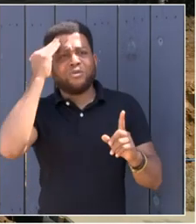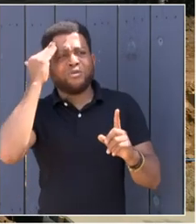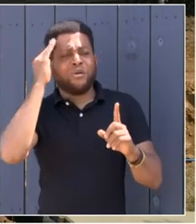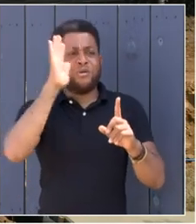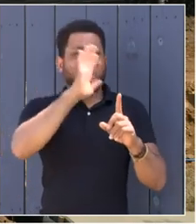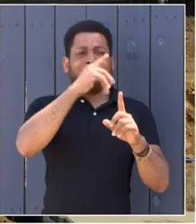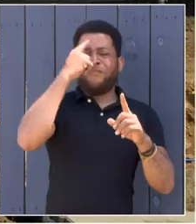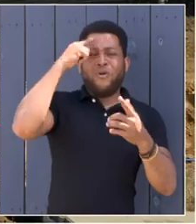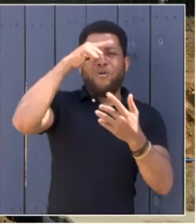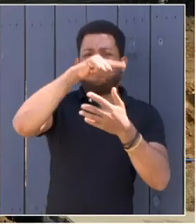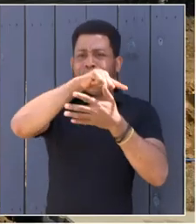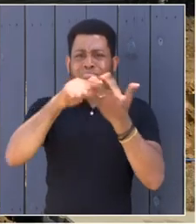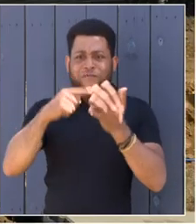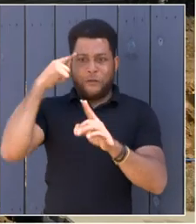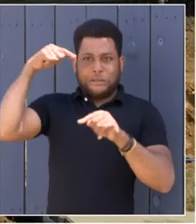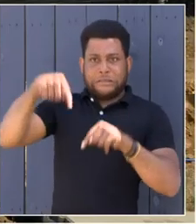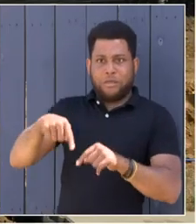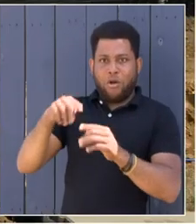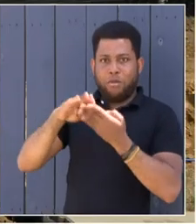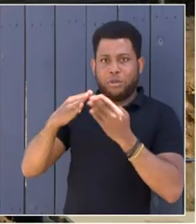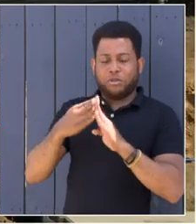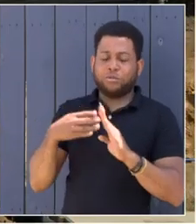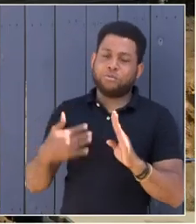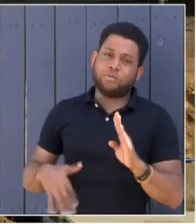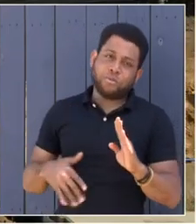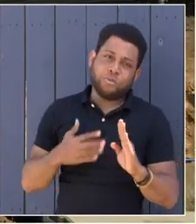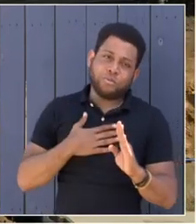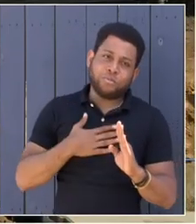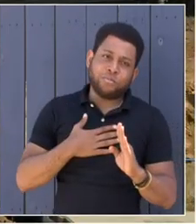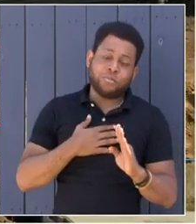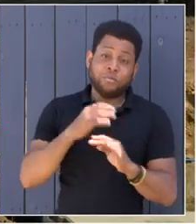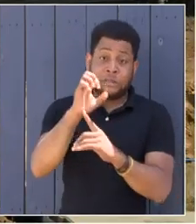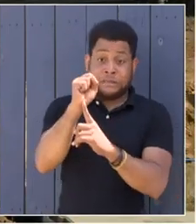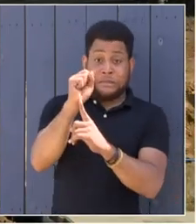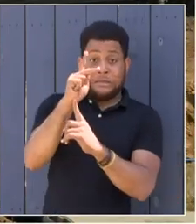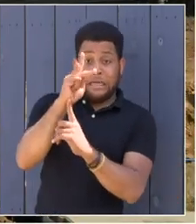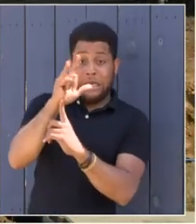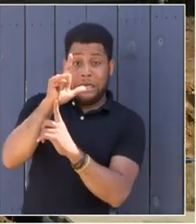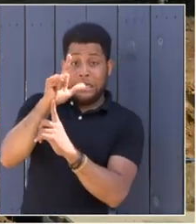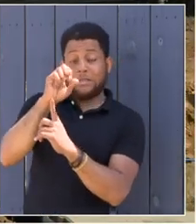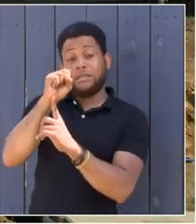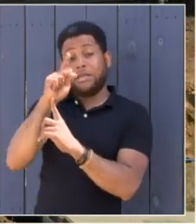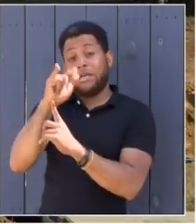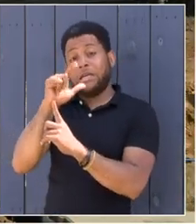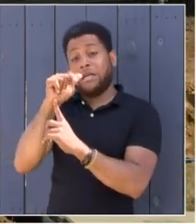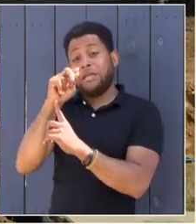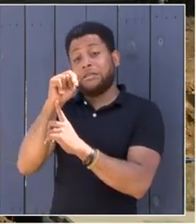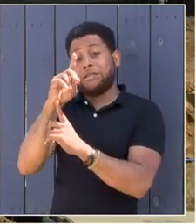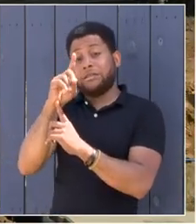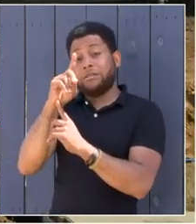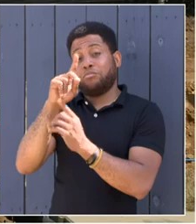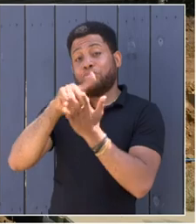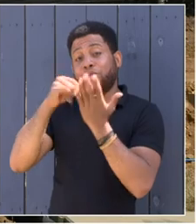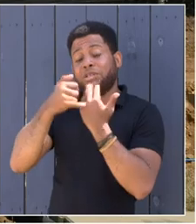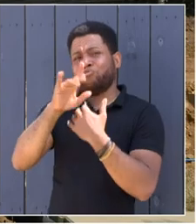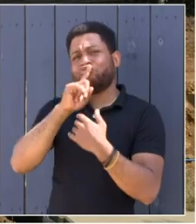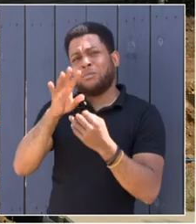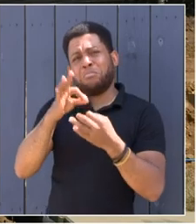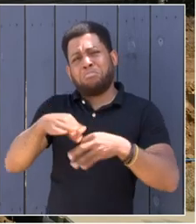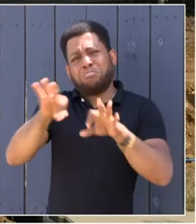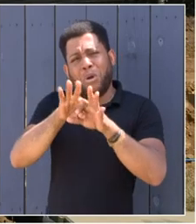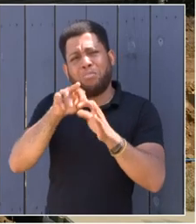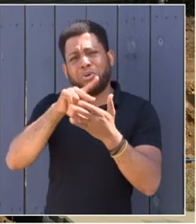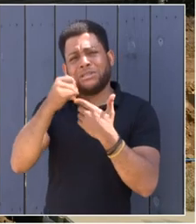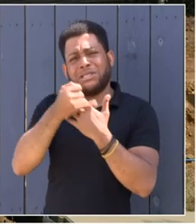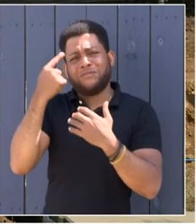Skyland Town Center project is a vital economic development project for Ward 7 and for the District of Columbia, one that I'm proud to